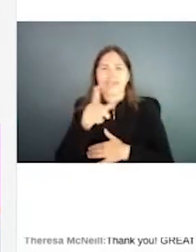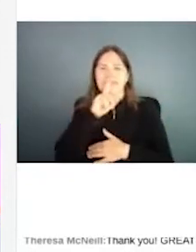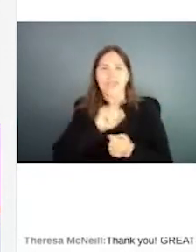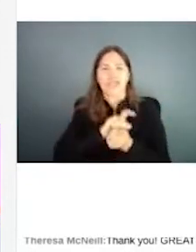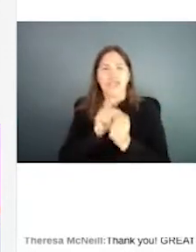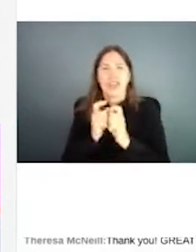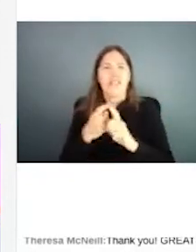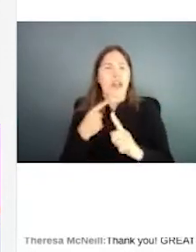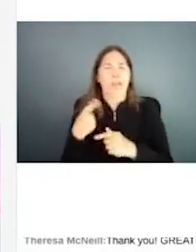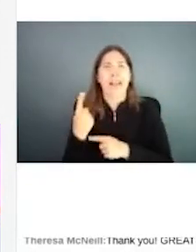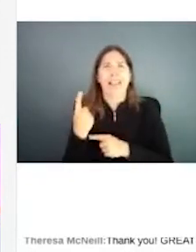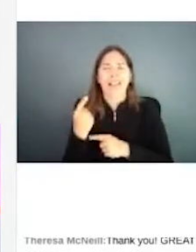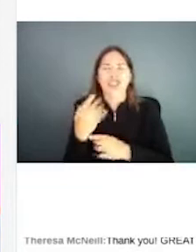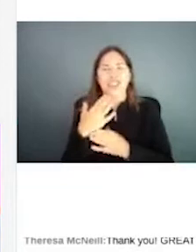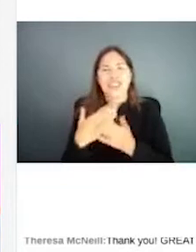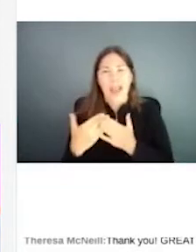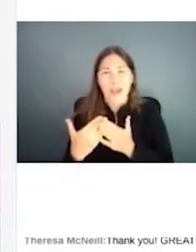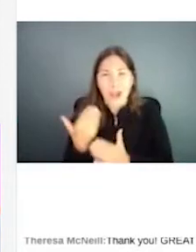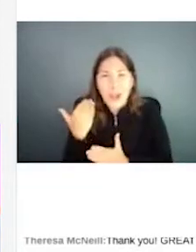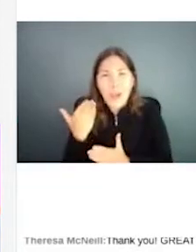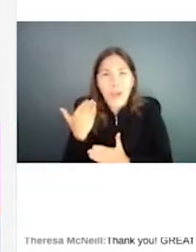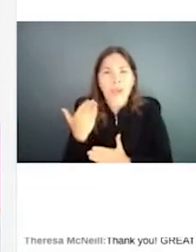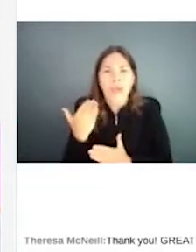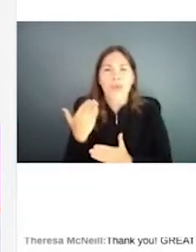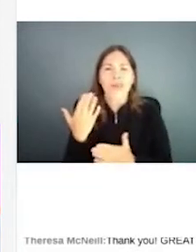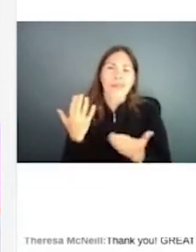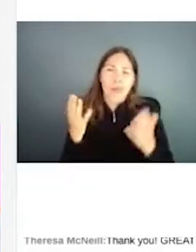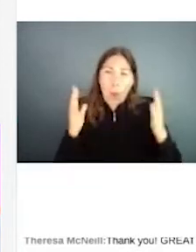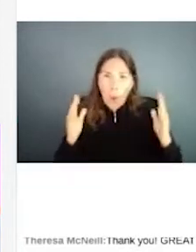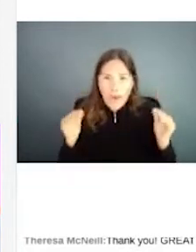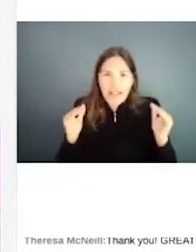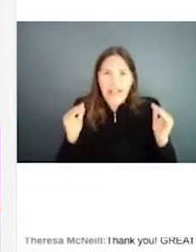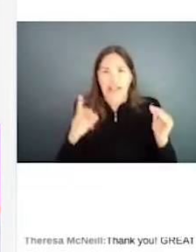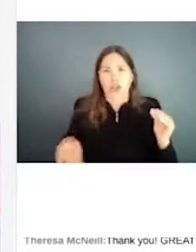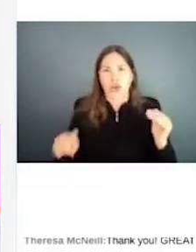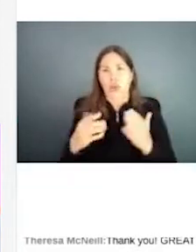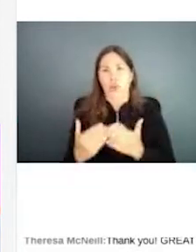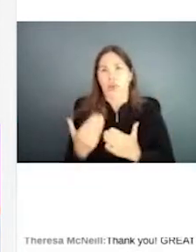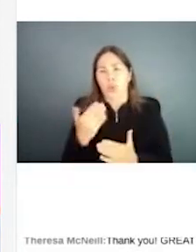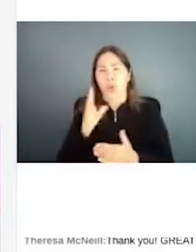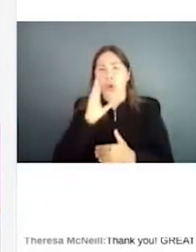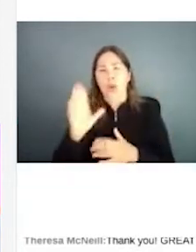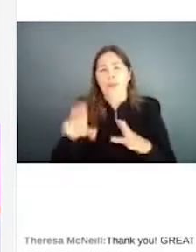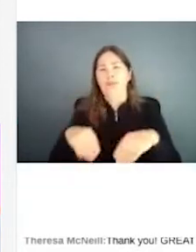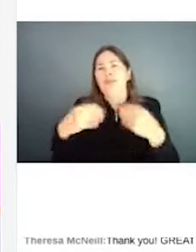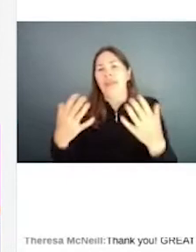last year, but for those of you that are new, hopefully it will provide you